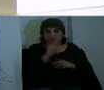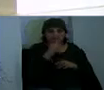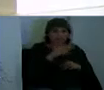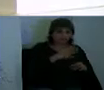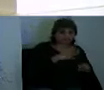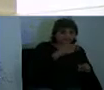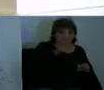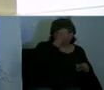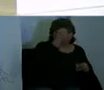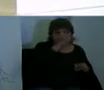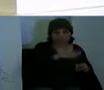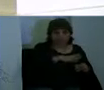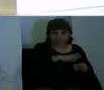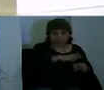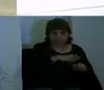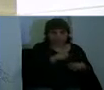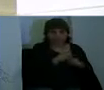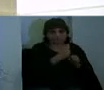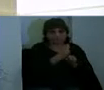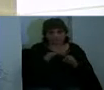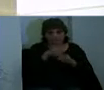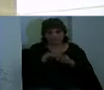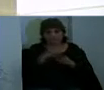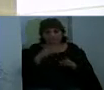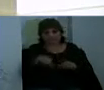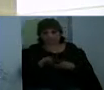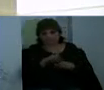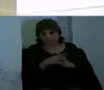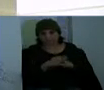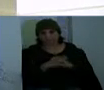he them. In the book of Exodus, Jesus